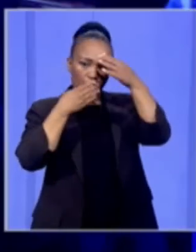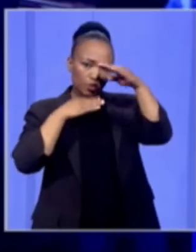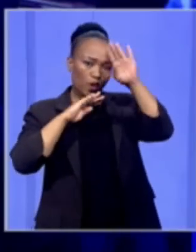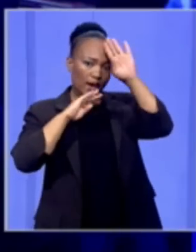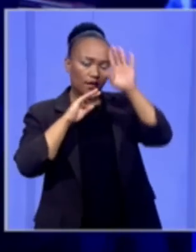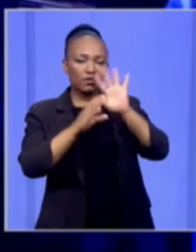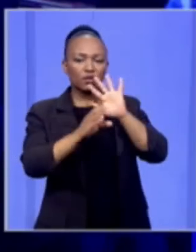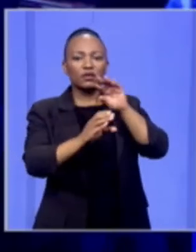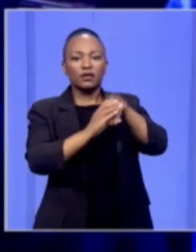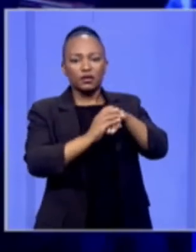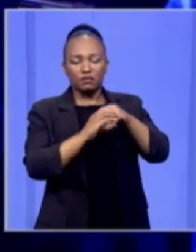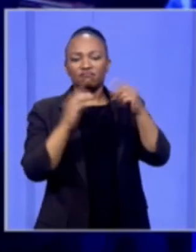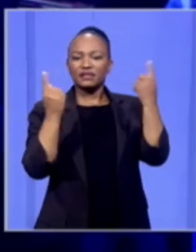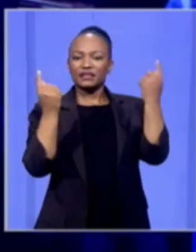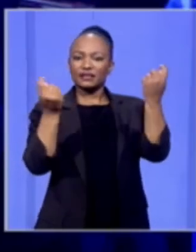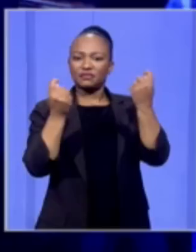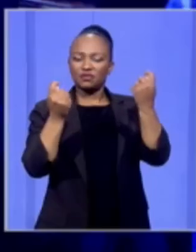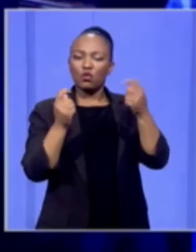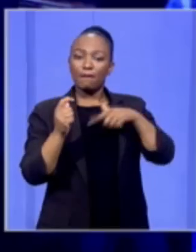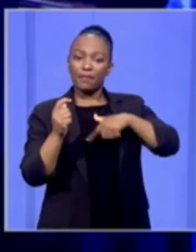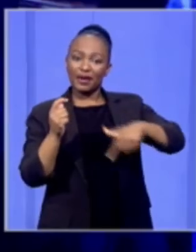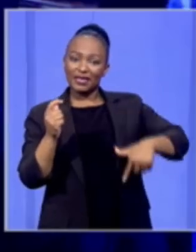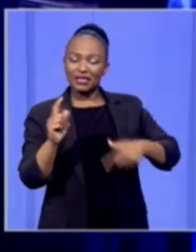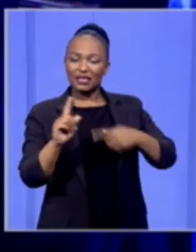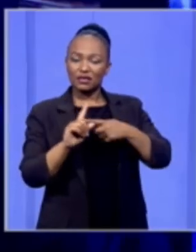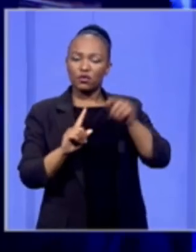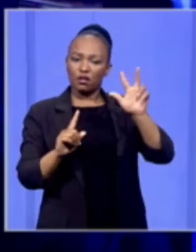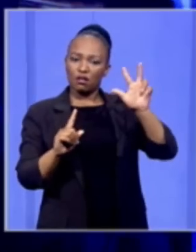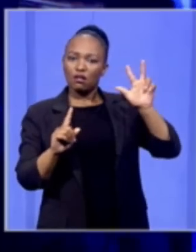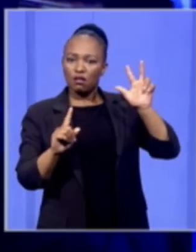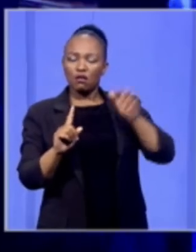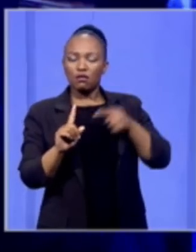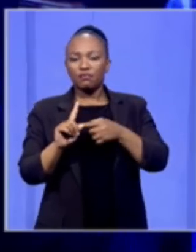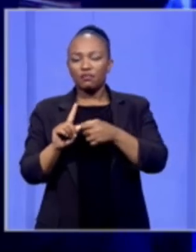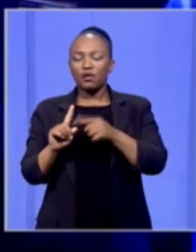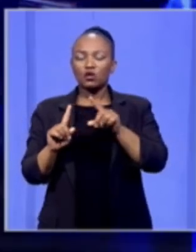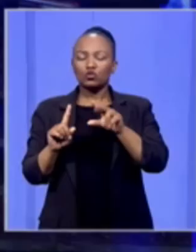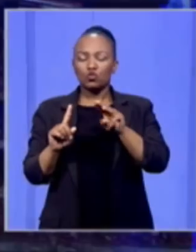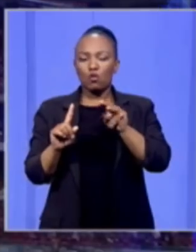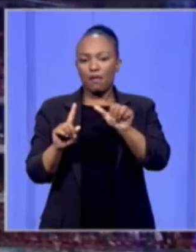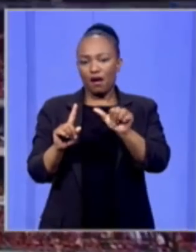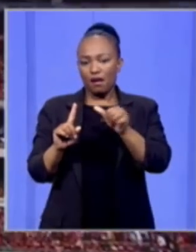moketeng wa tlhomamiso mo presidente ya sa tswa kgethwa Advocate Dumaboko.